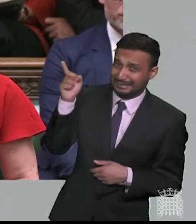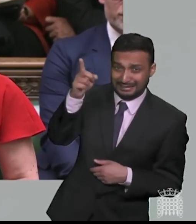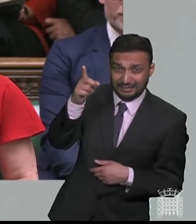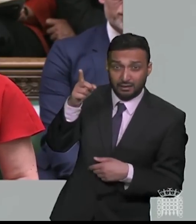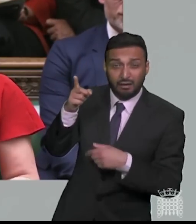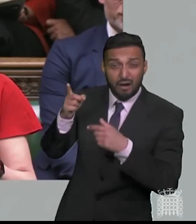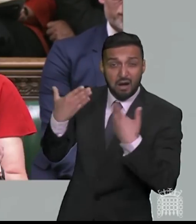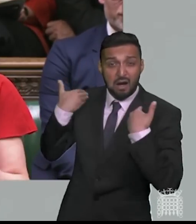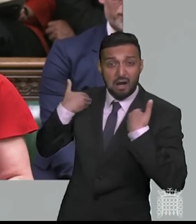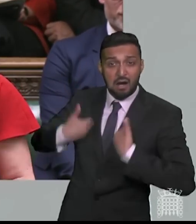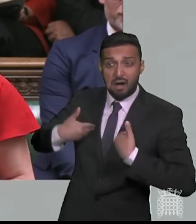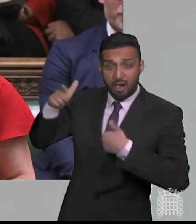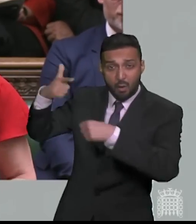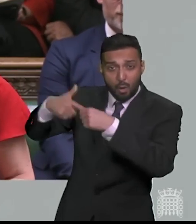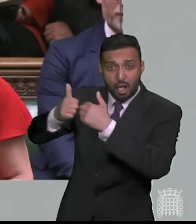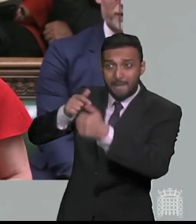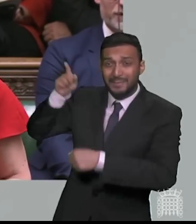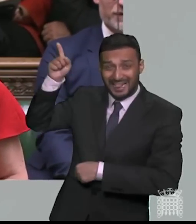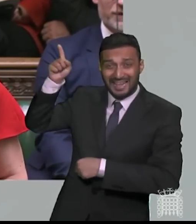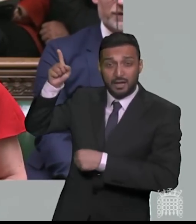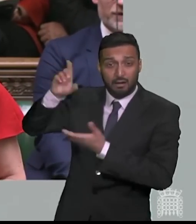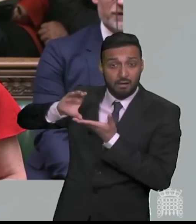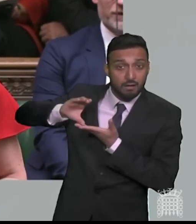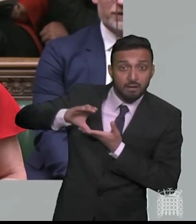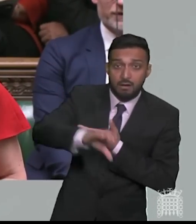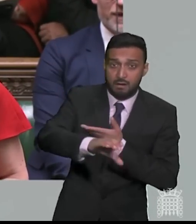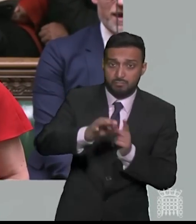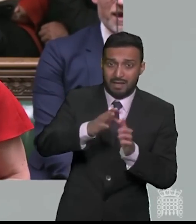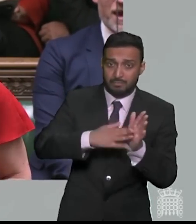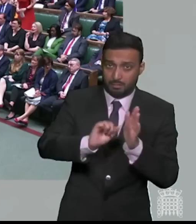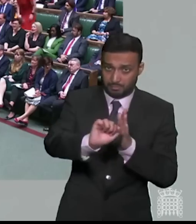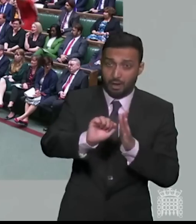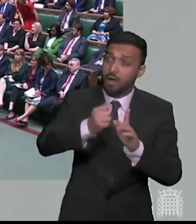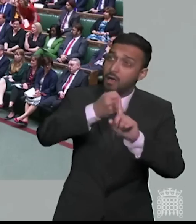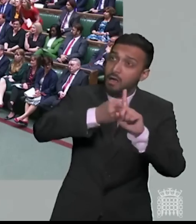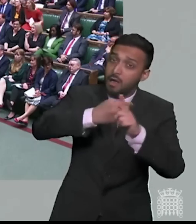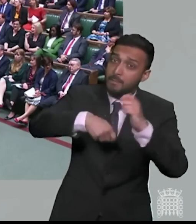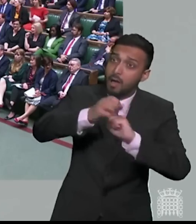leadership campaign, or is he simply out of touch?